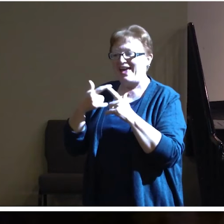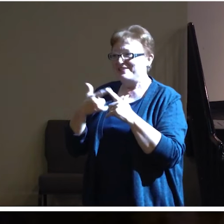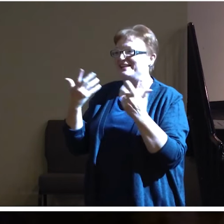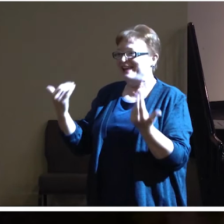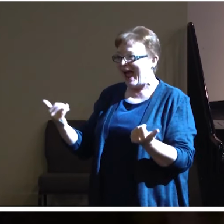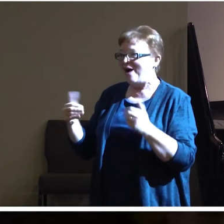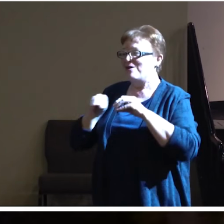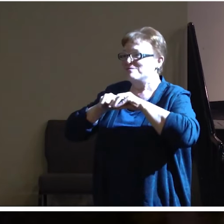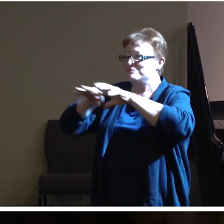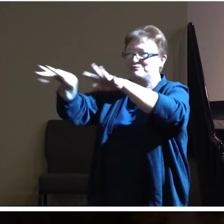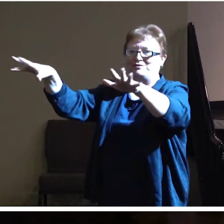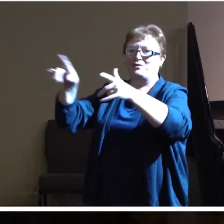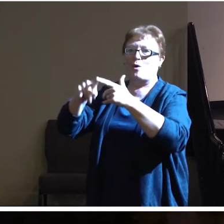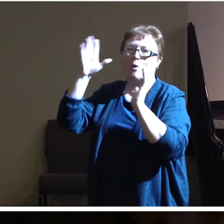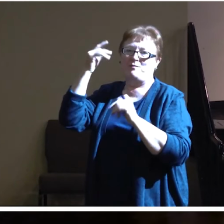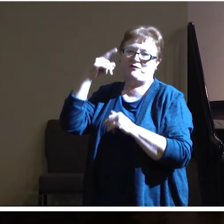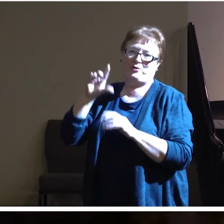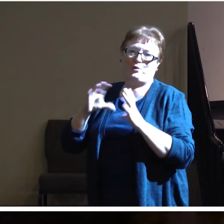forever and ever and ever.